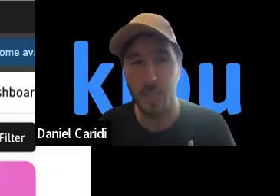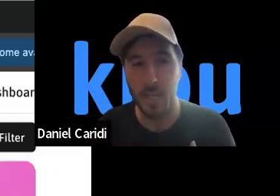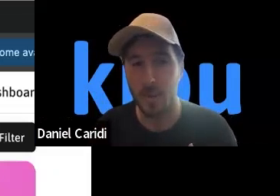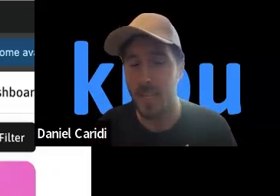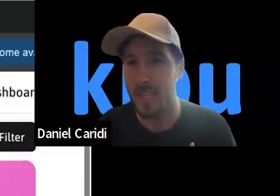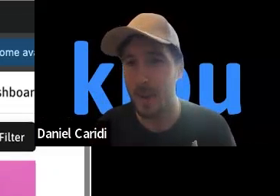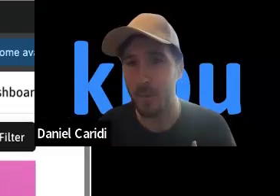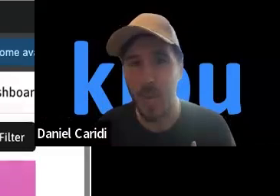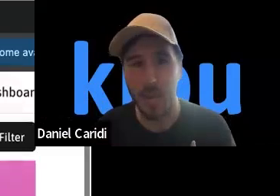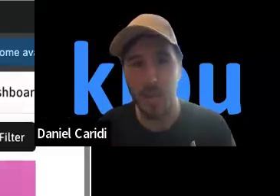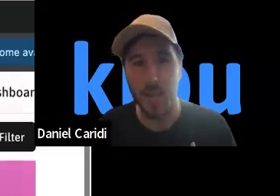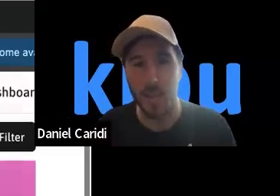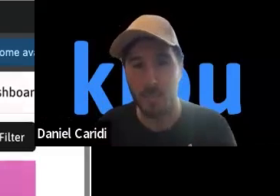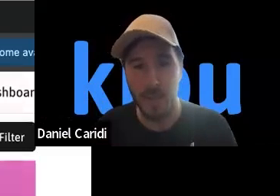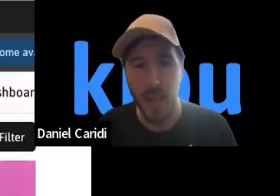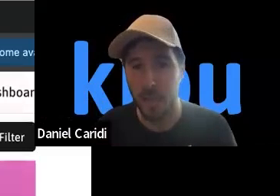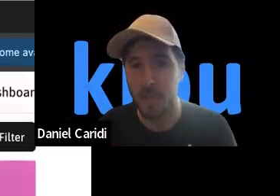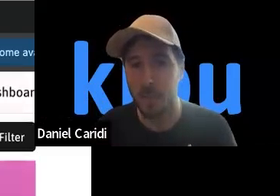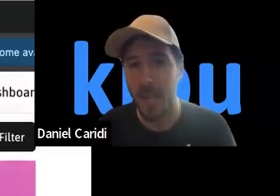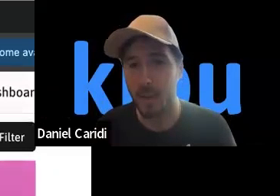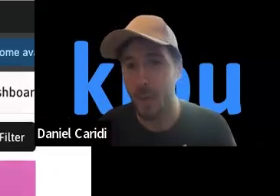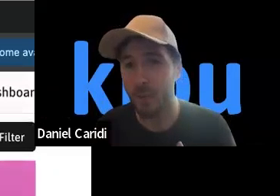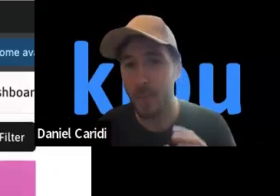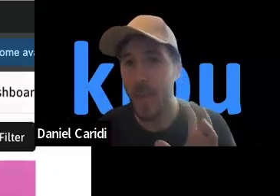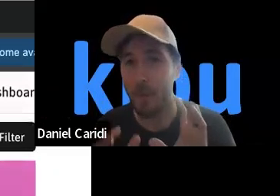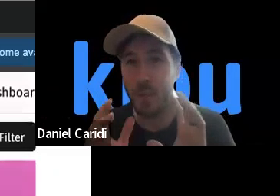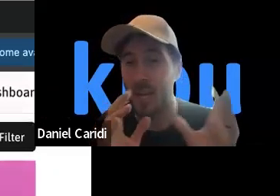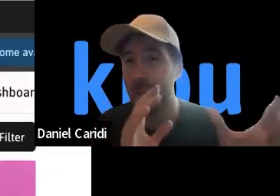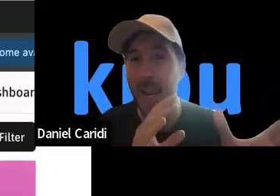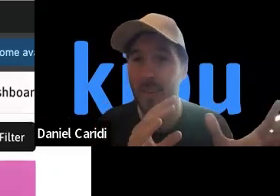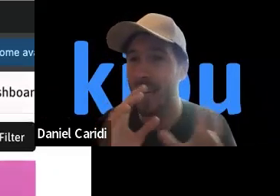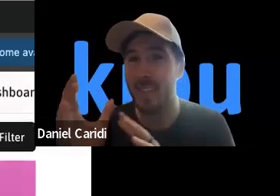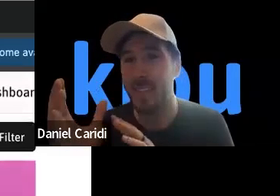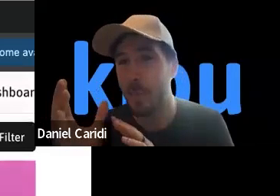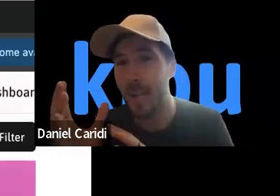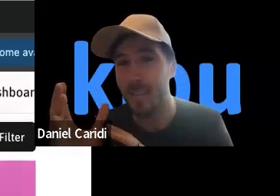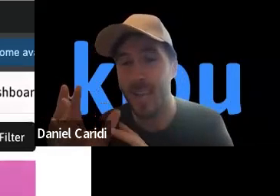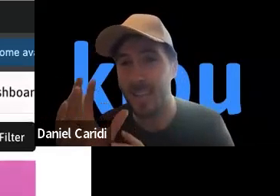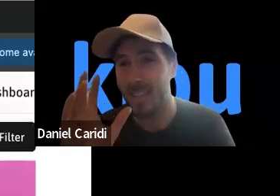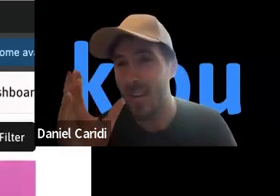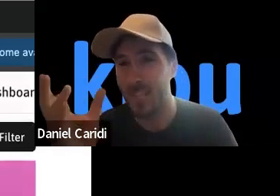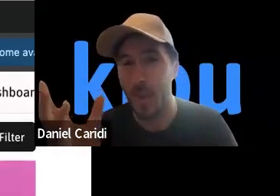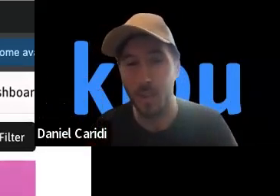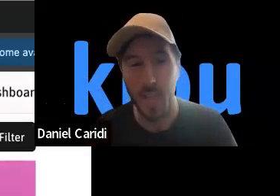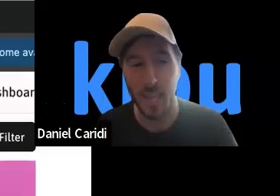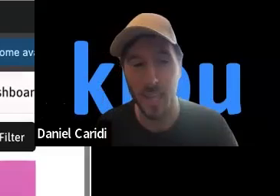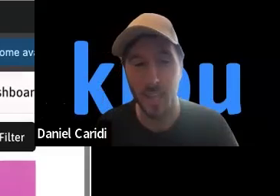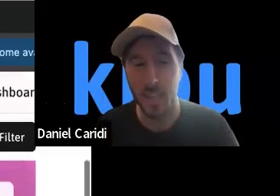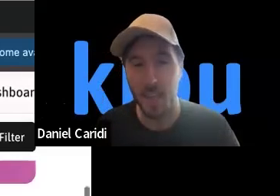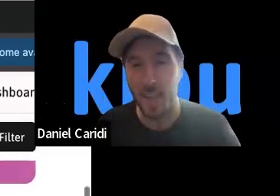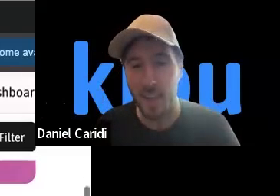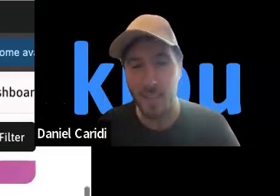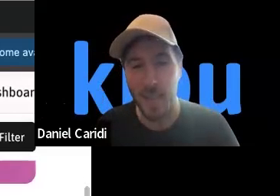you'll see the latest releases that we've made. There's mental health explained, reframe game where you're changing a negative sentence into a positive sentence to change the way you're